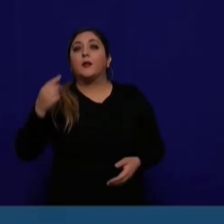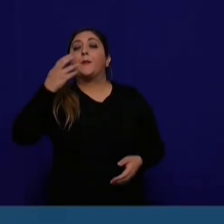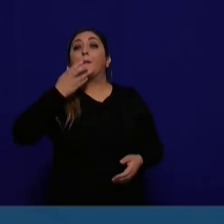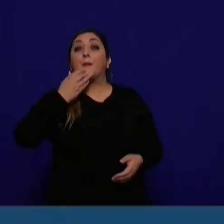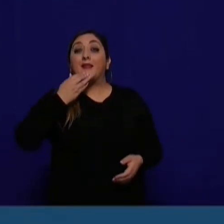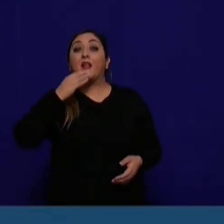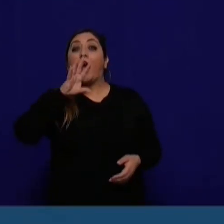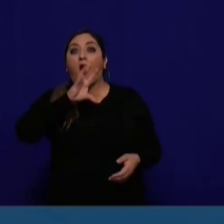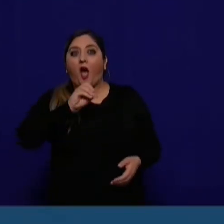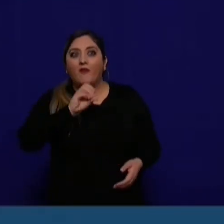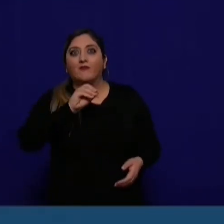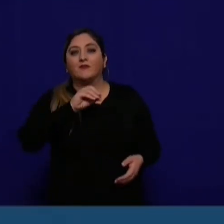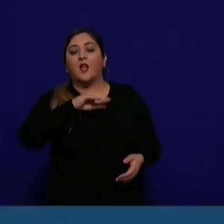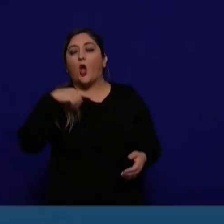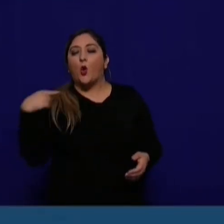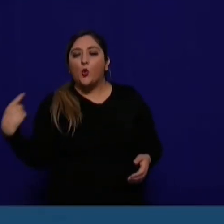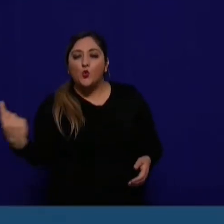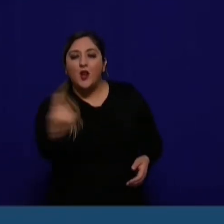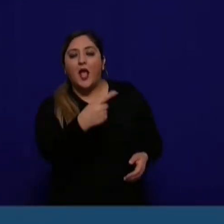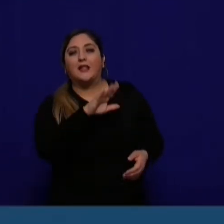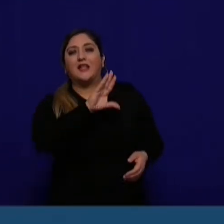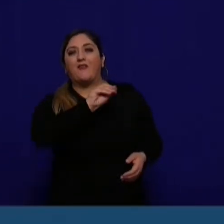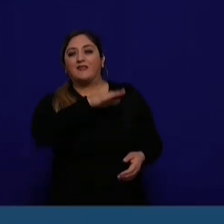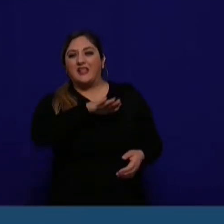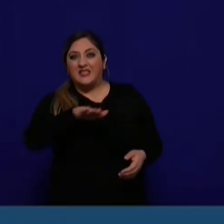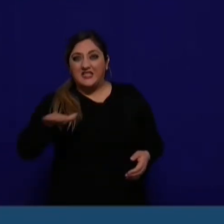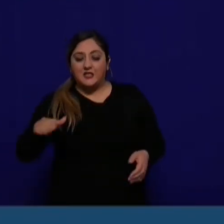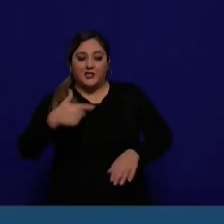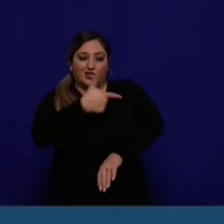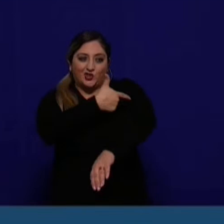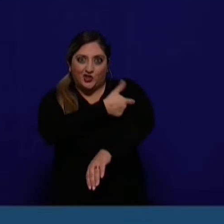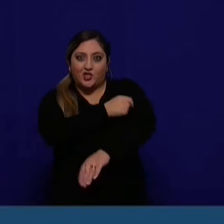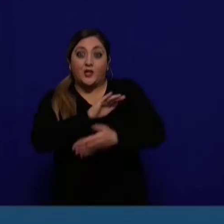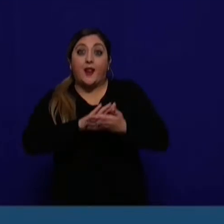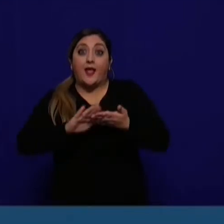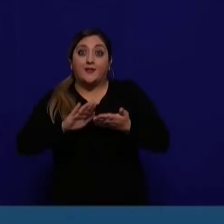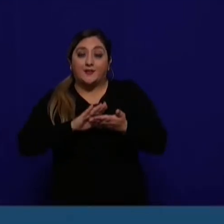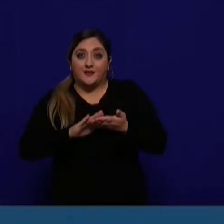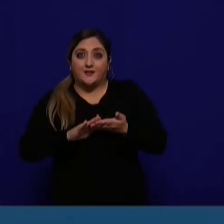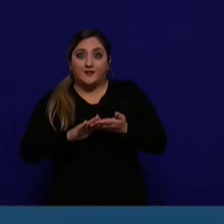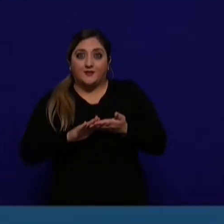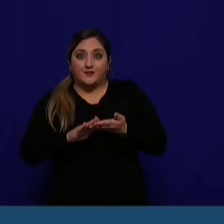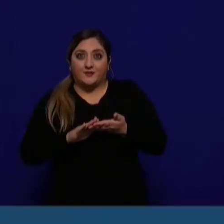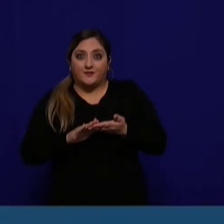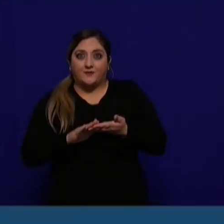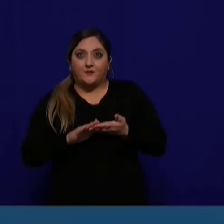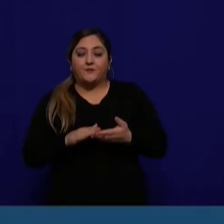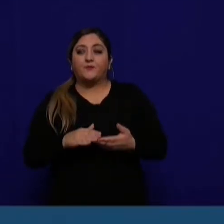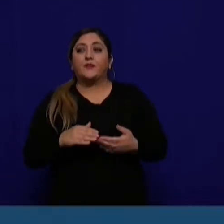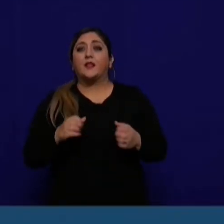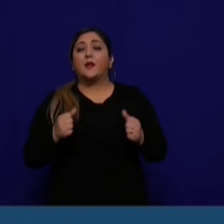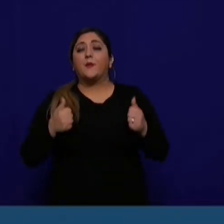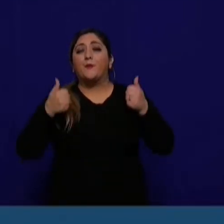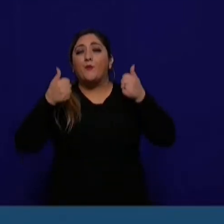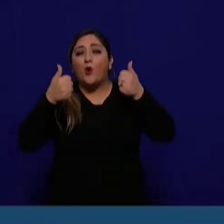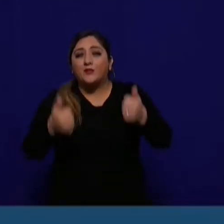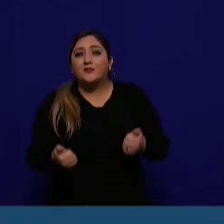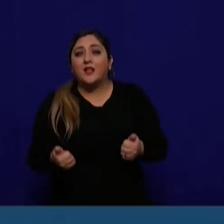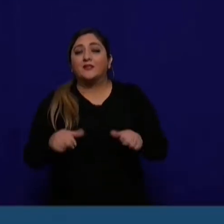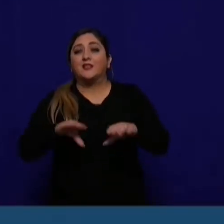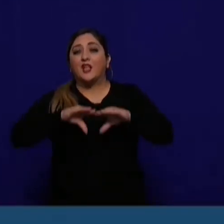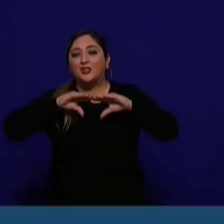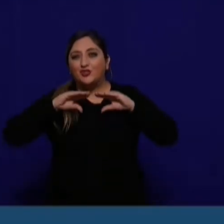hemm laqma. U allura kull persuna ukoll għandu jkun qed jiġi fil-qudiem meta nibatulkom l-invit